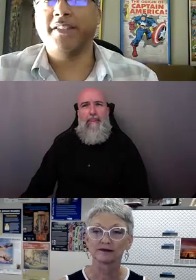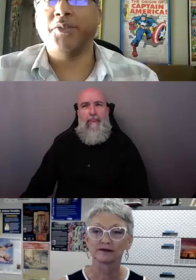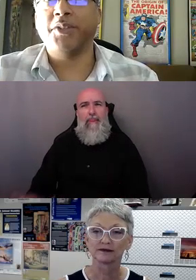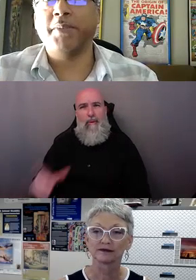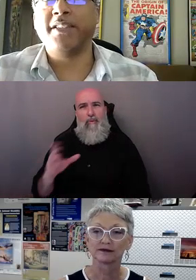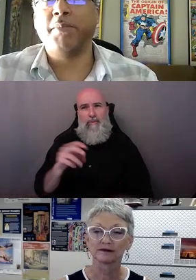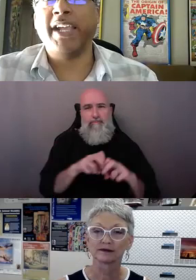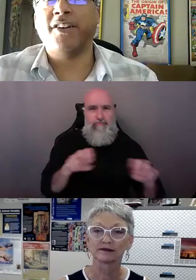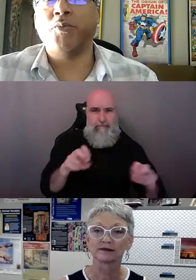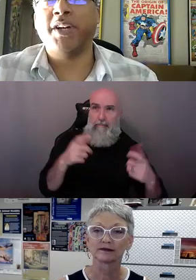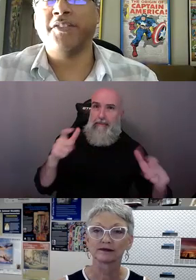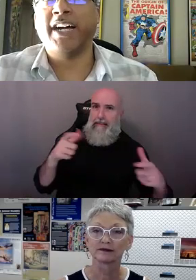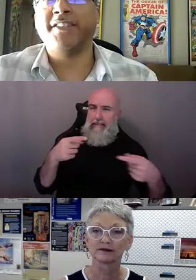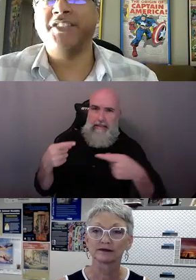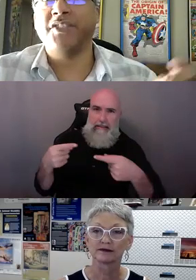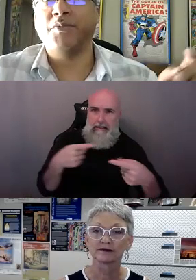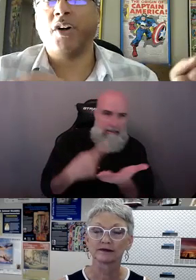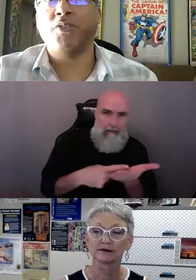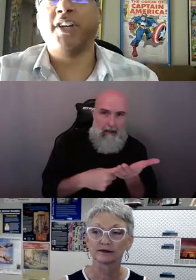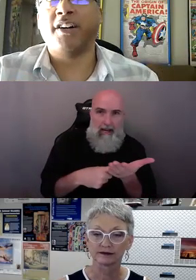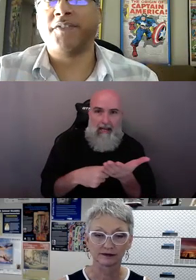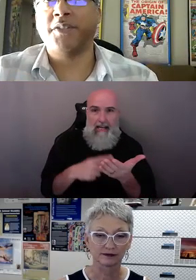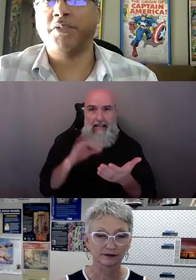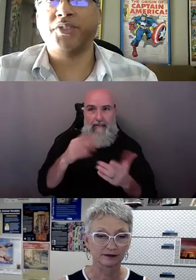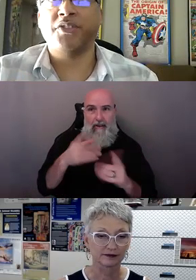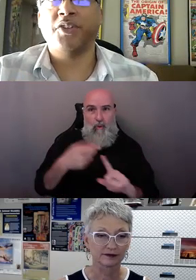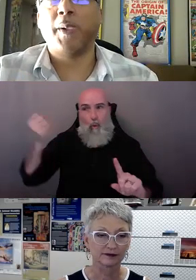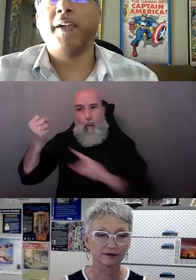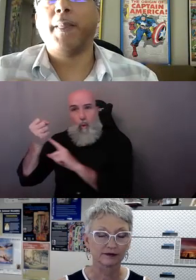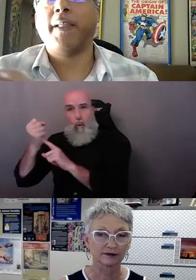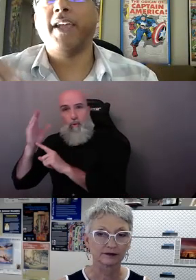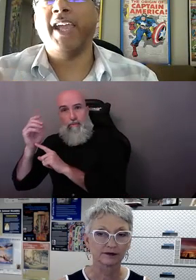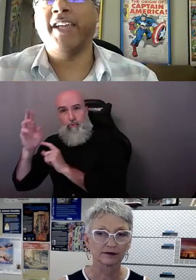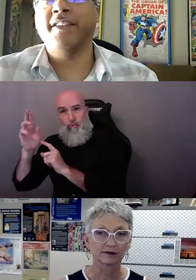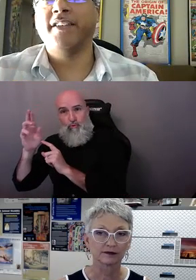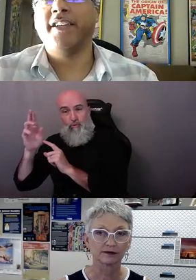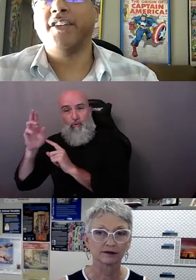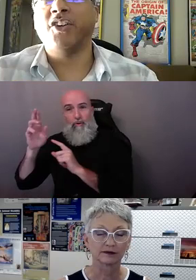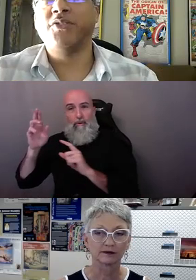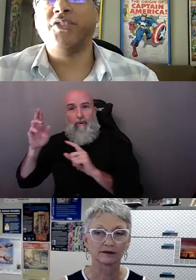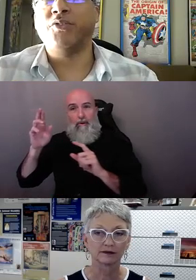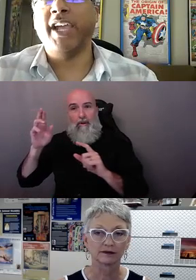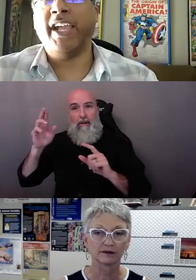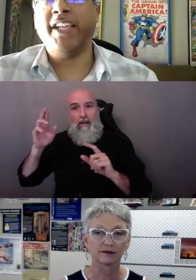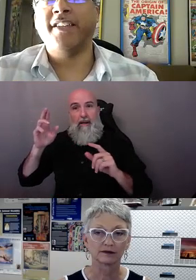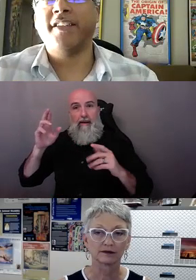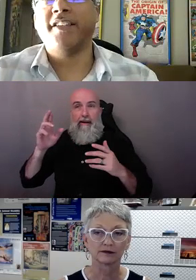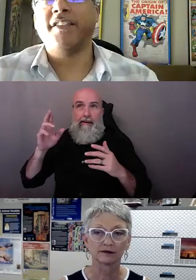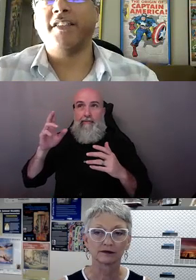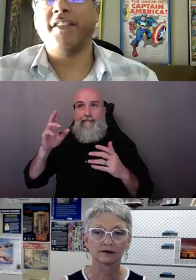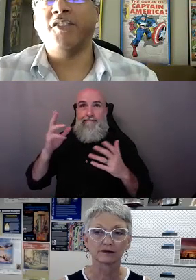met. There was a big debate on whether or not they should hold off on the booster and go to